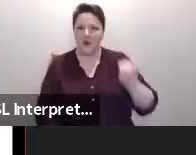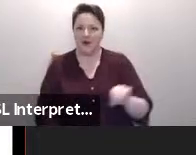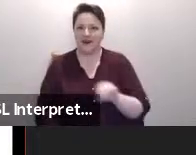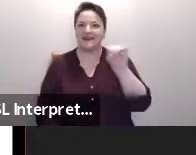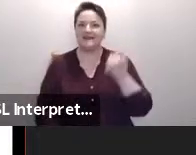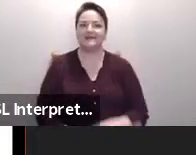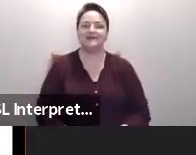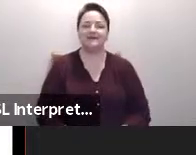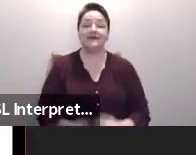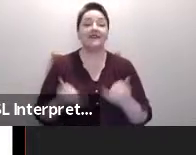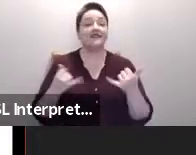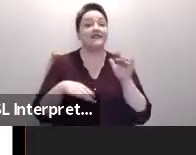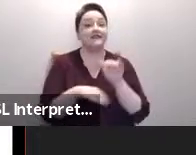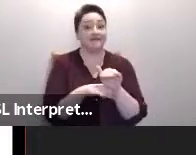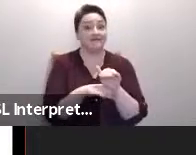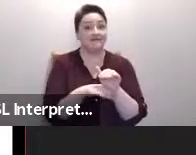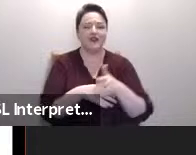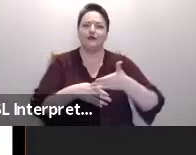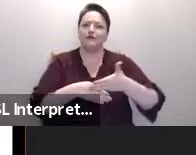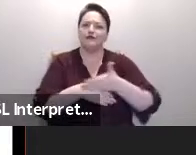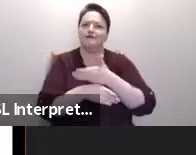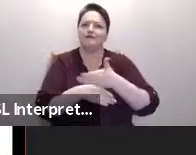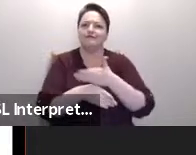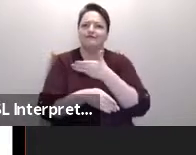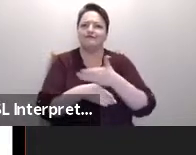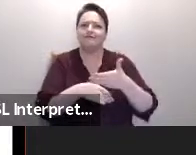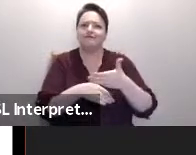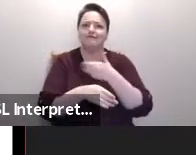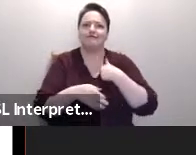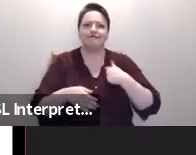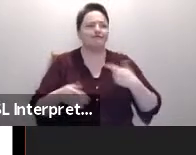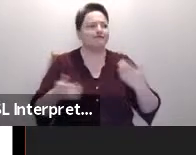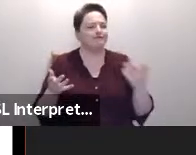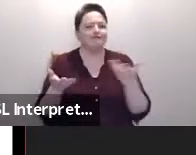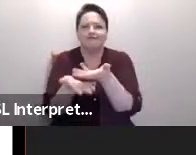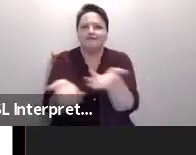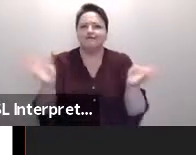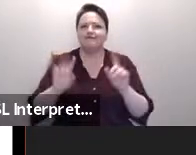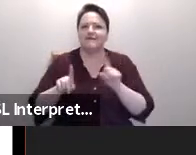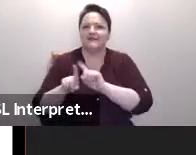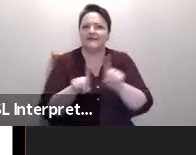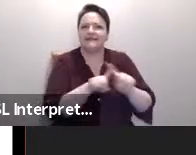we share our floor with faith leaders and representatives from faith systems which